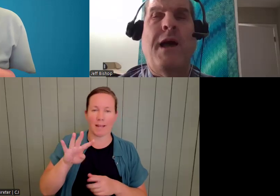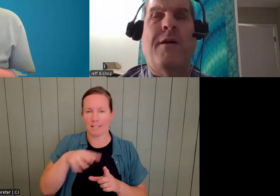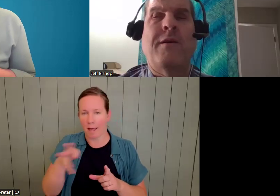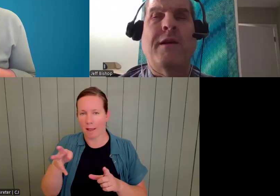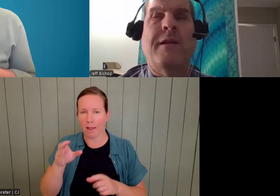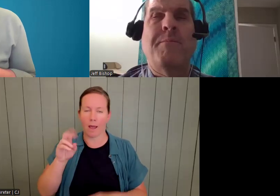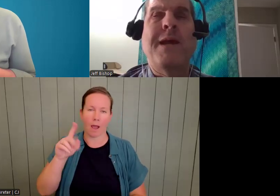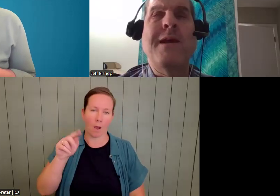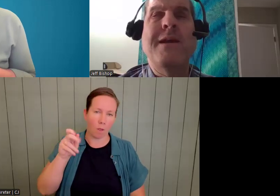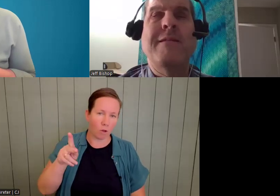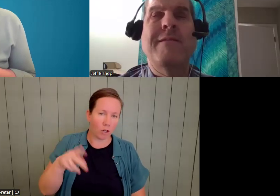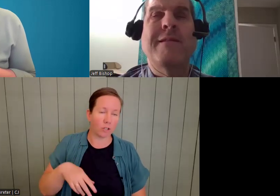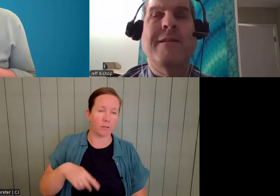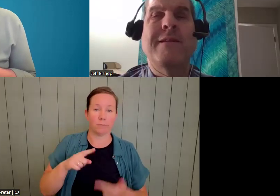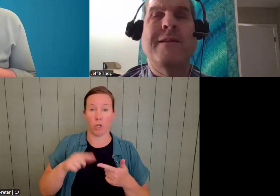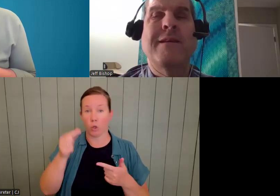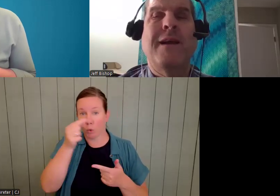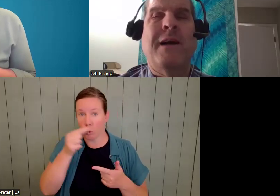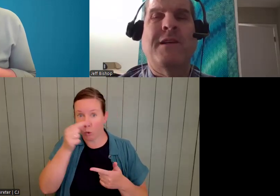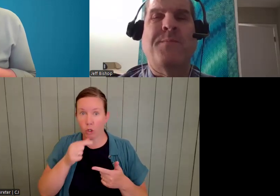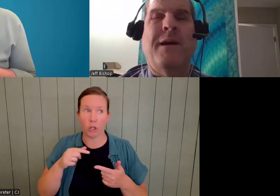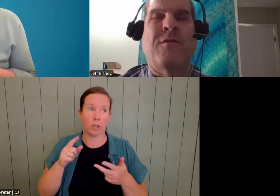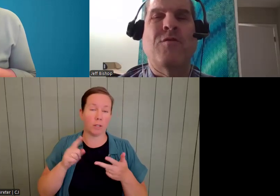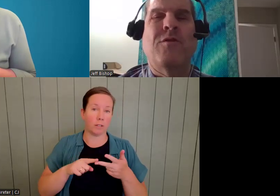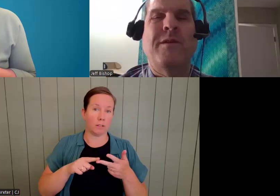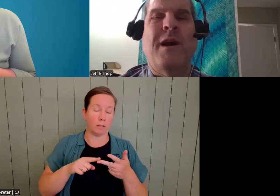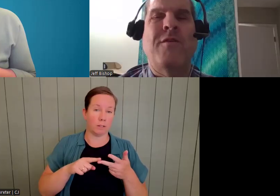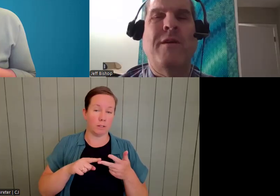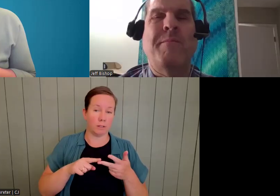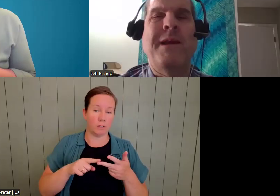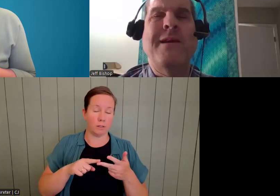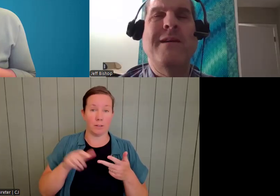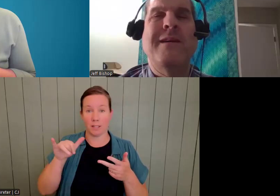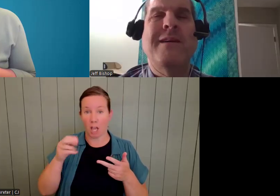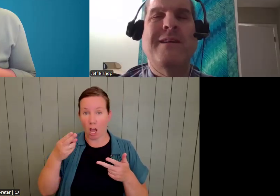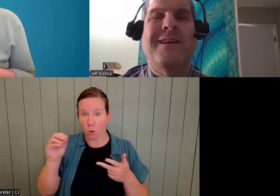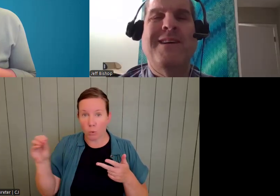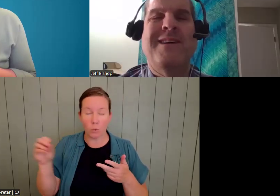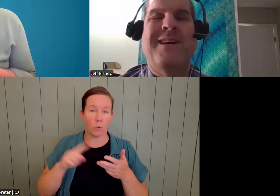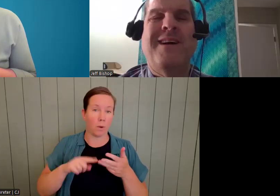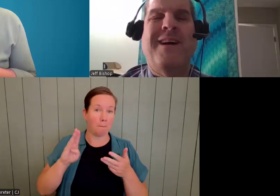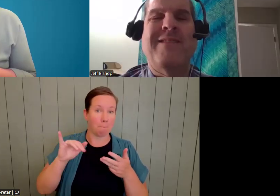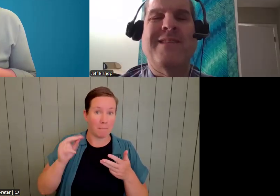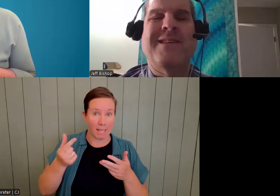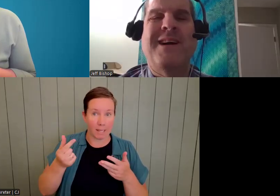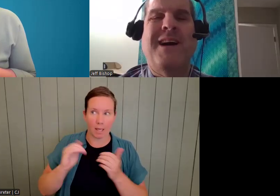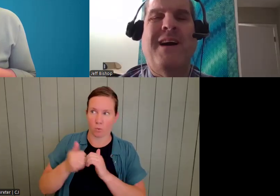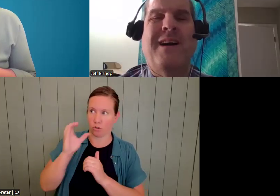Google, Outlook, and Bing. Excuse me, Google, Yahoo, and Bing.